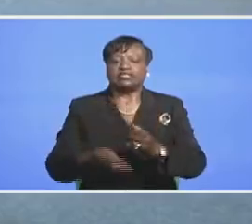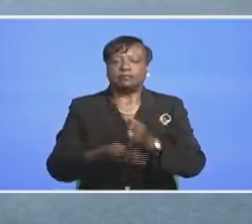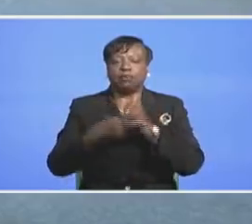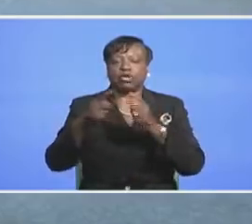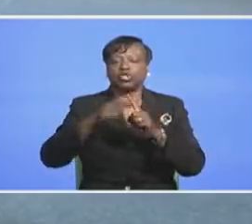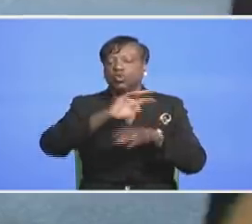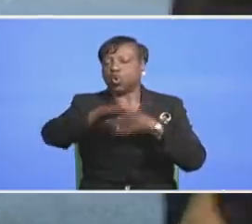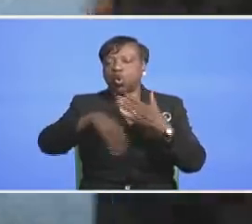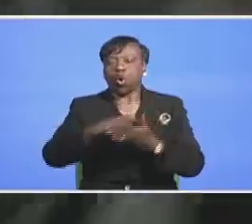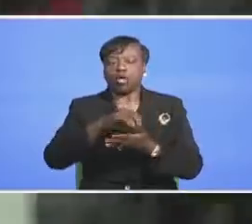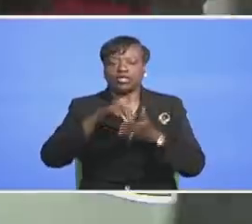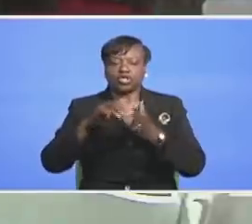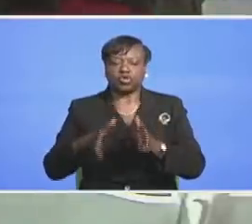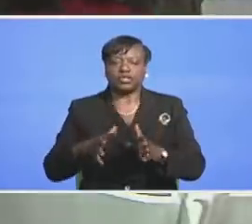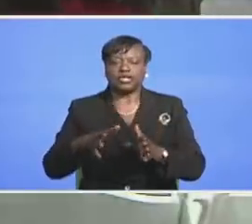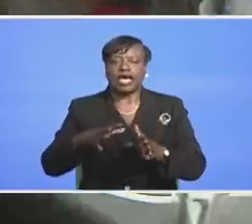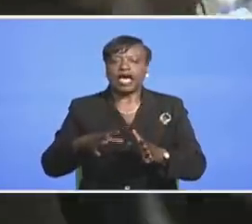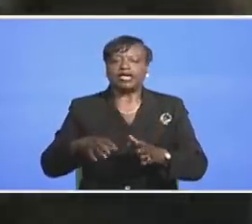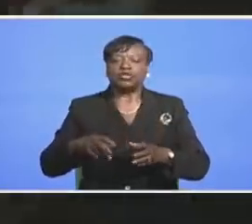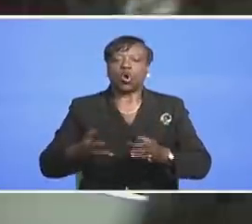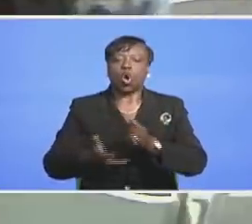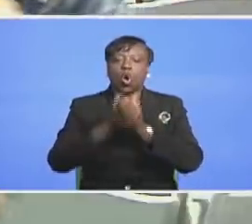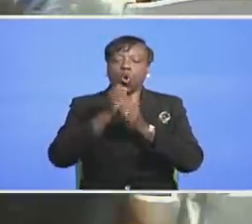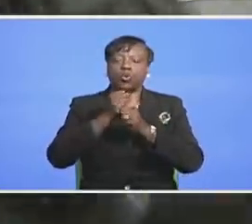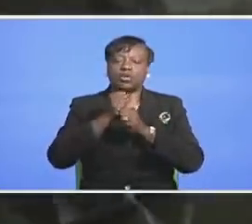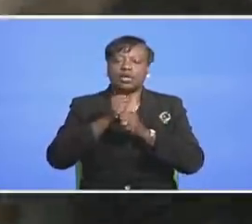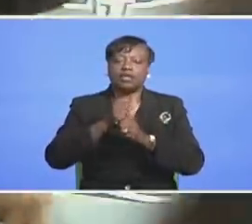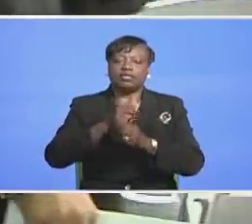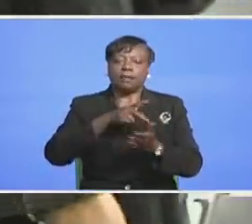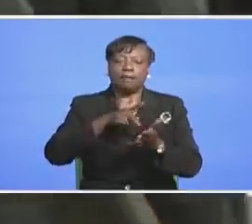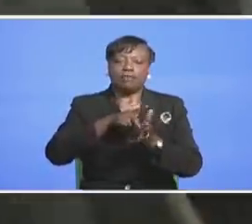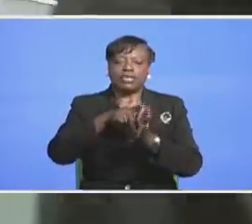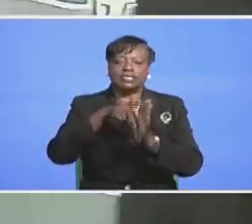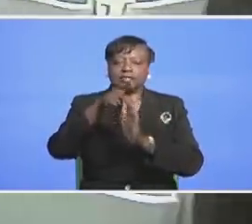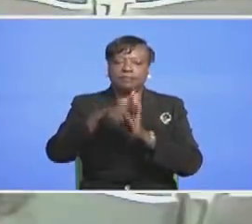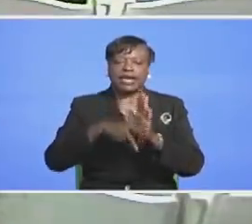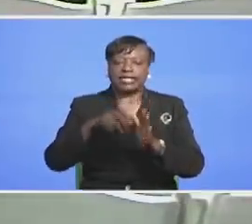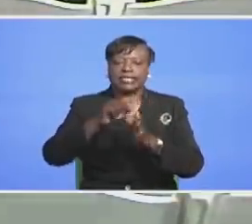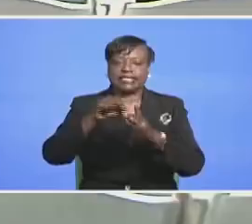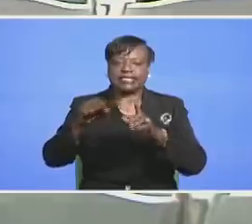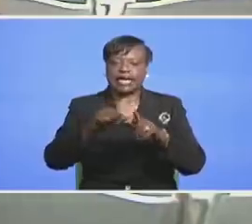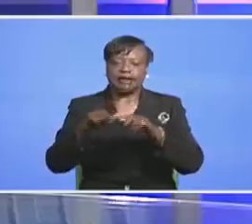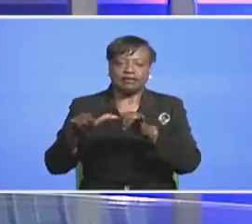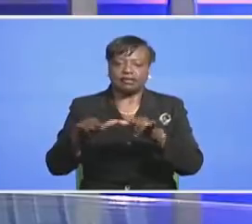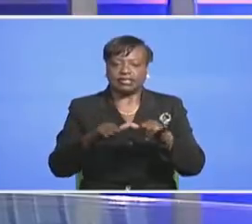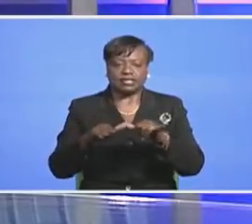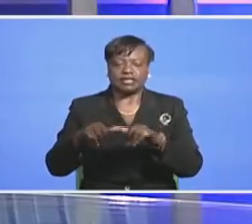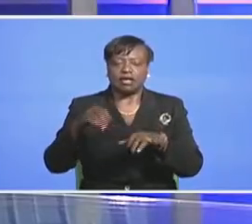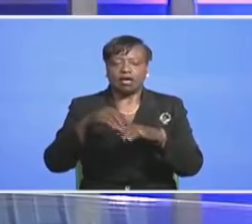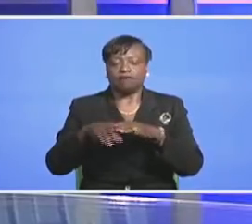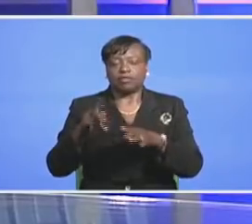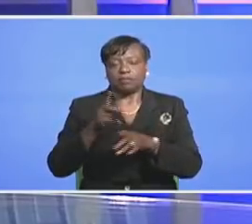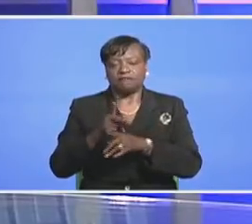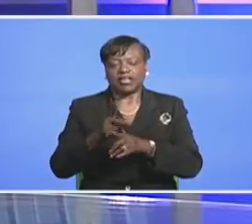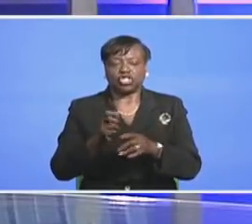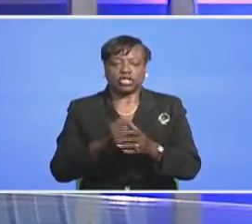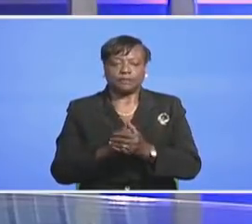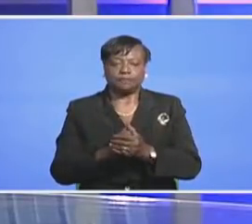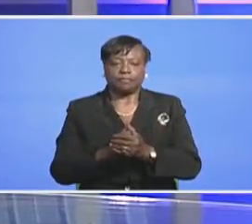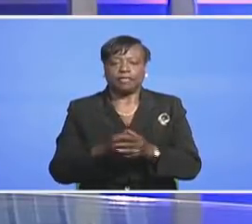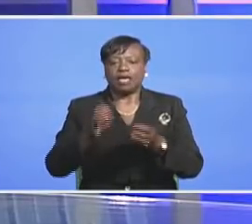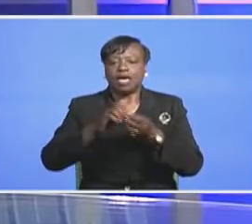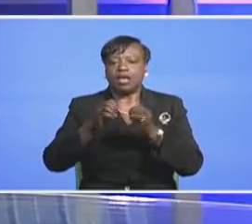the principle and standards of the noble profession. Fern Carey, ZNS Network News. As members of the